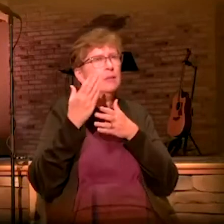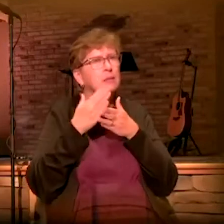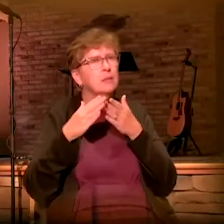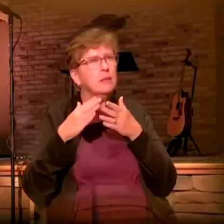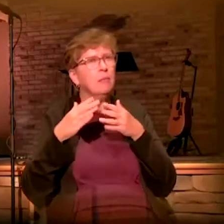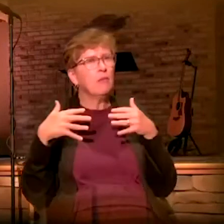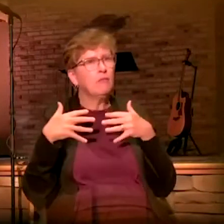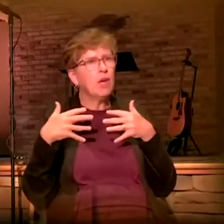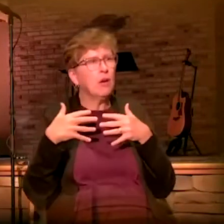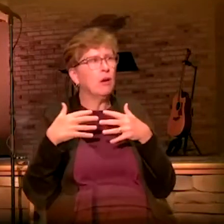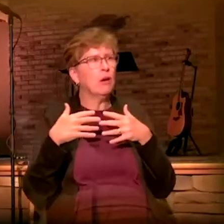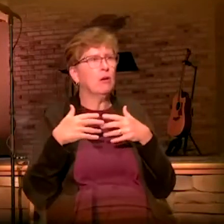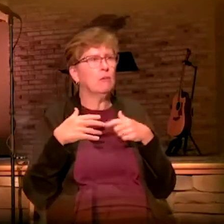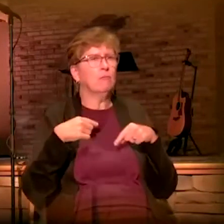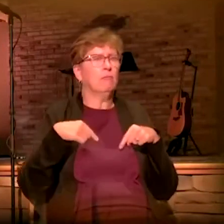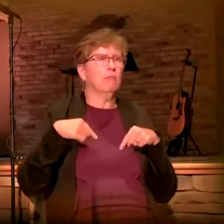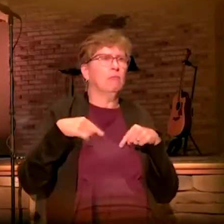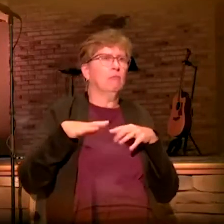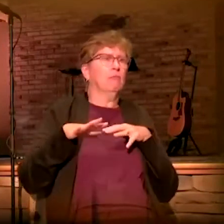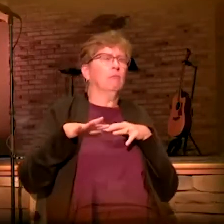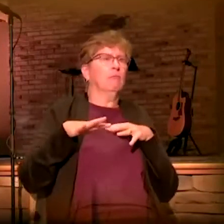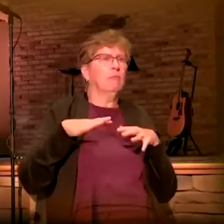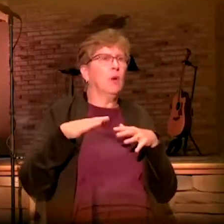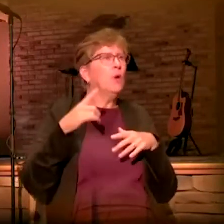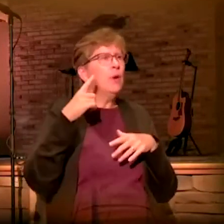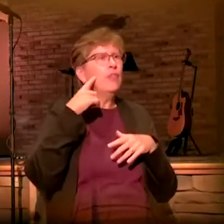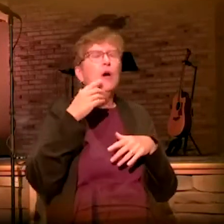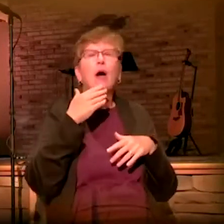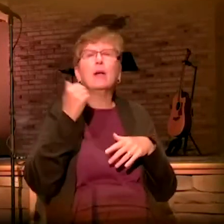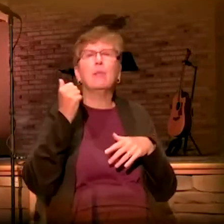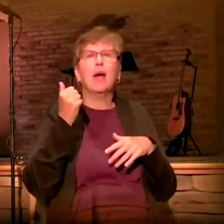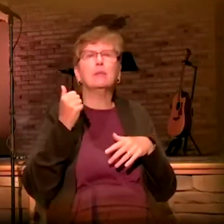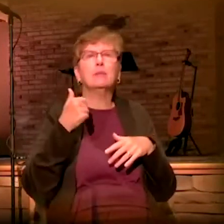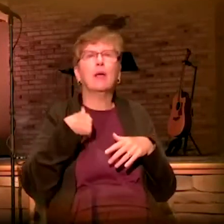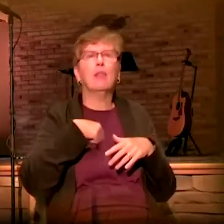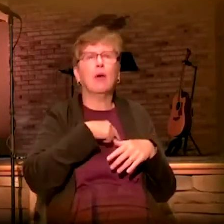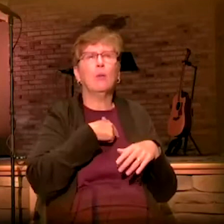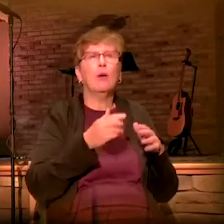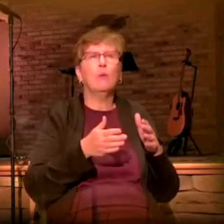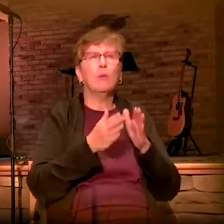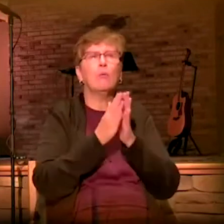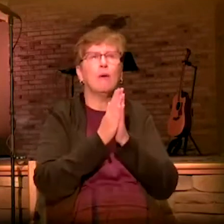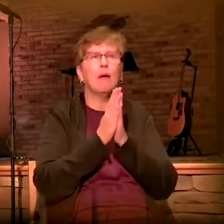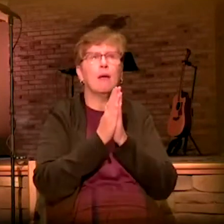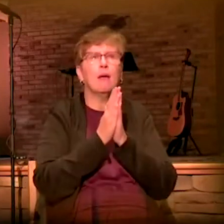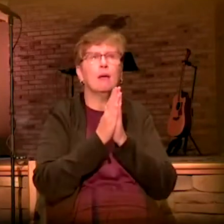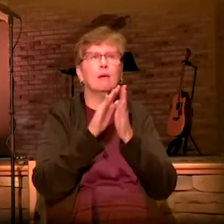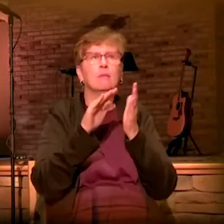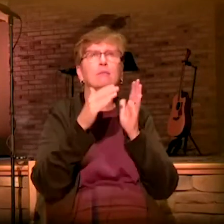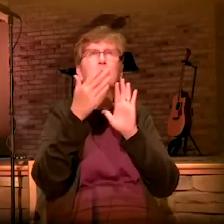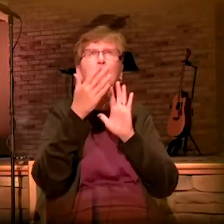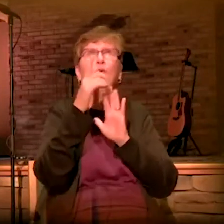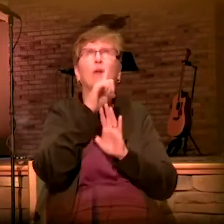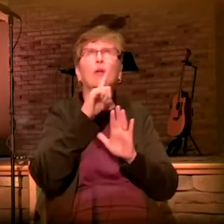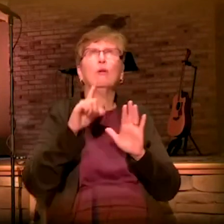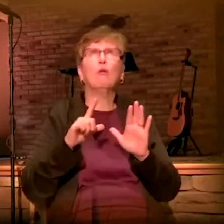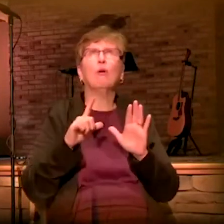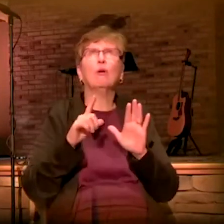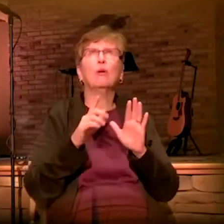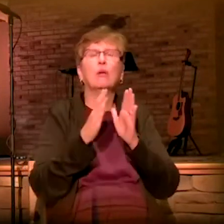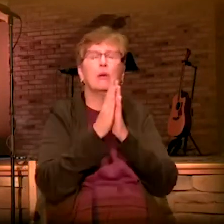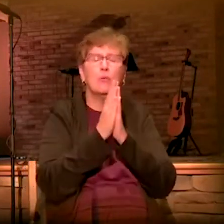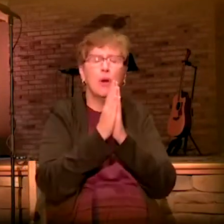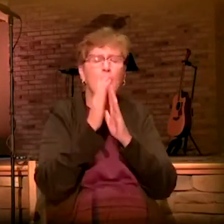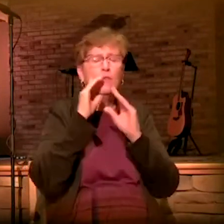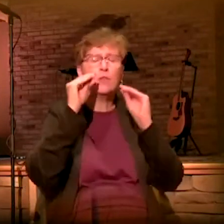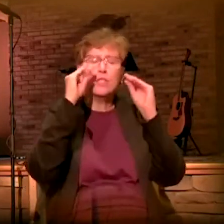apprehension. So we thought it best that we would just come before the Lord in a time of prayer and just pray for teachers